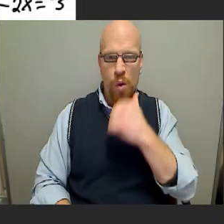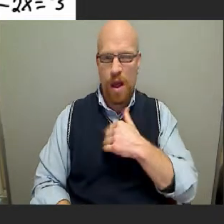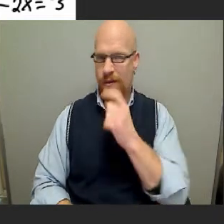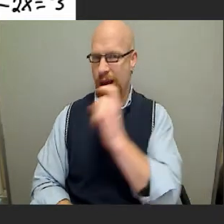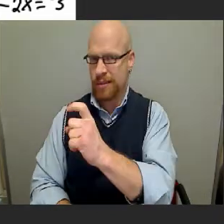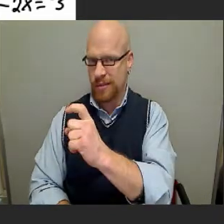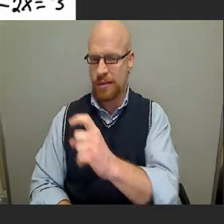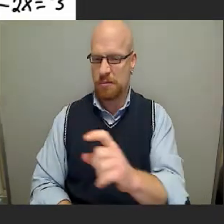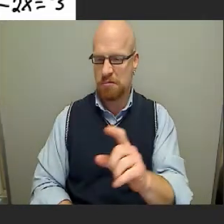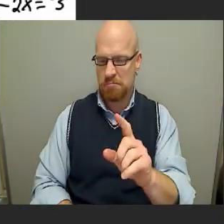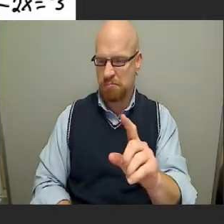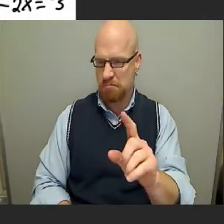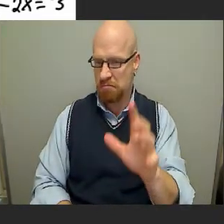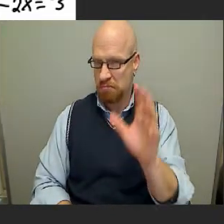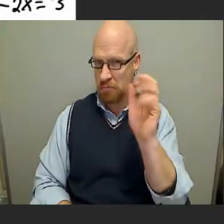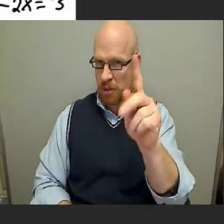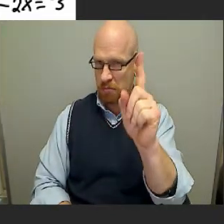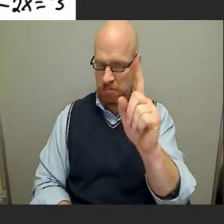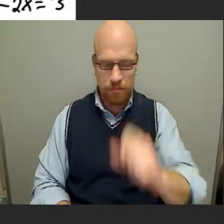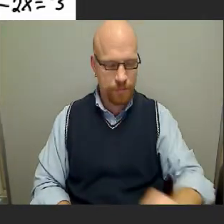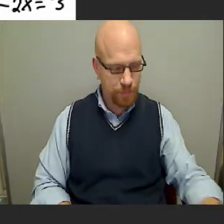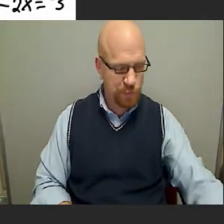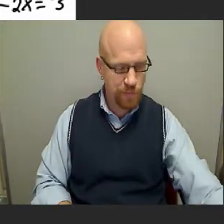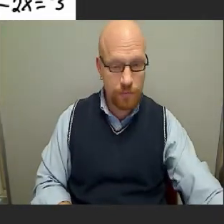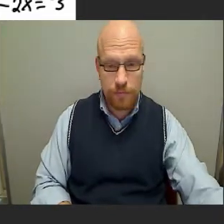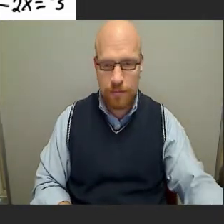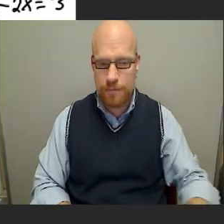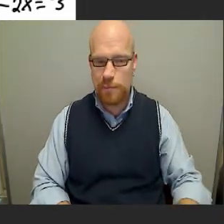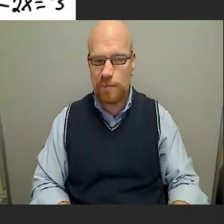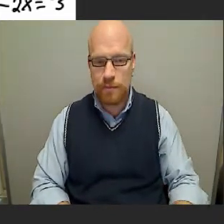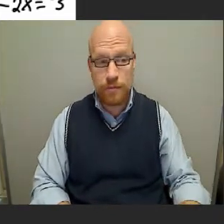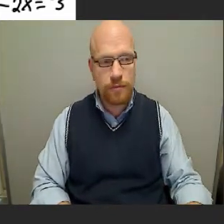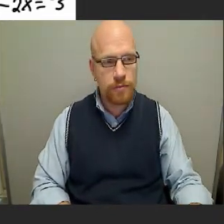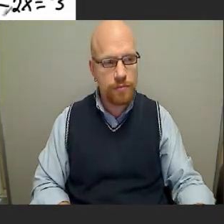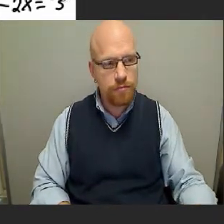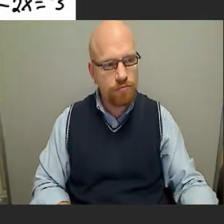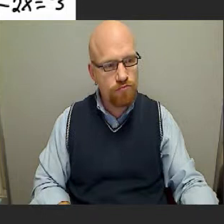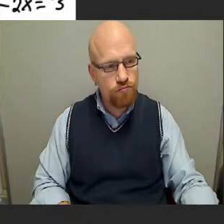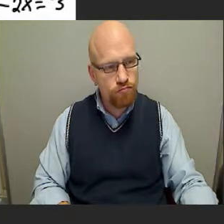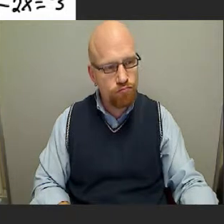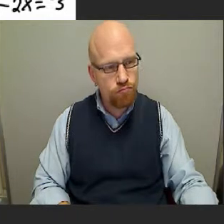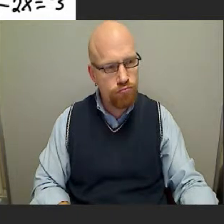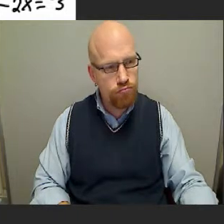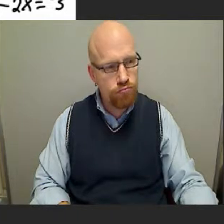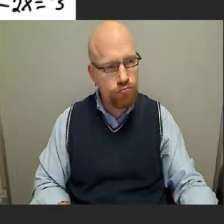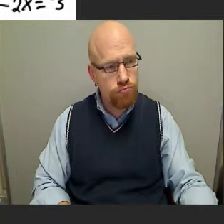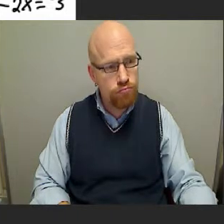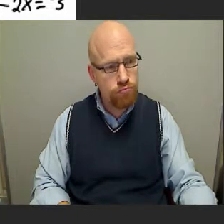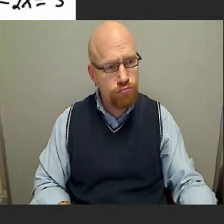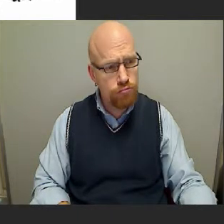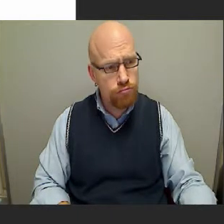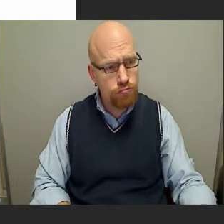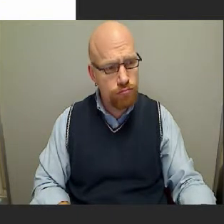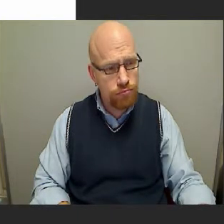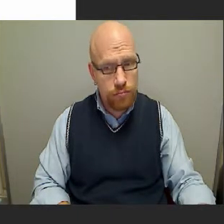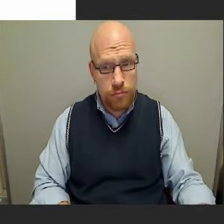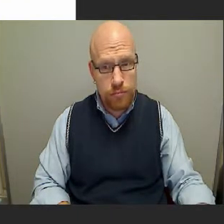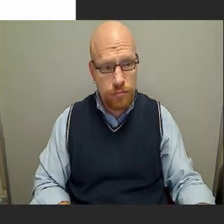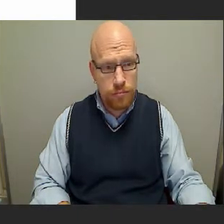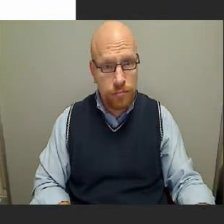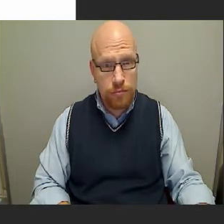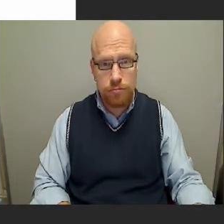Now you can see in our table there are several examples here. I'm going to look for an example where they've given us the y value but not the x value.